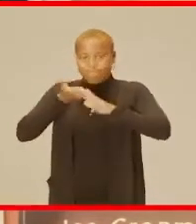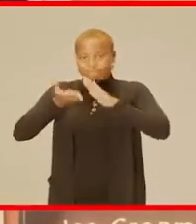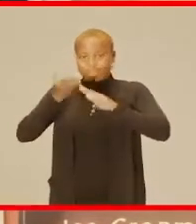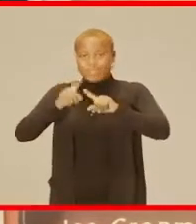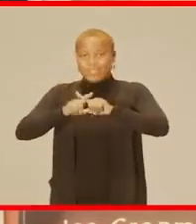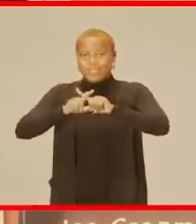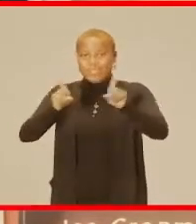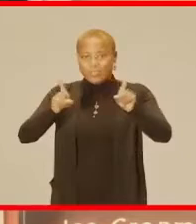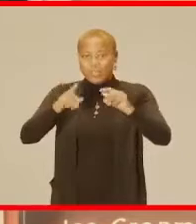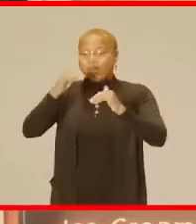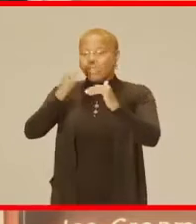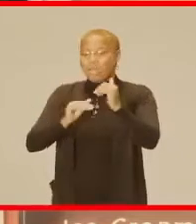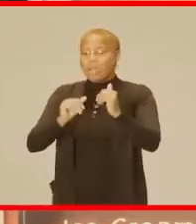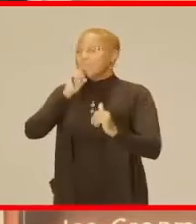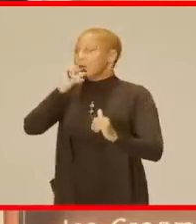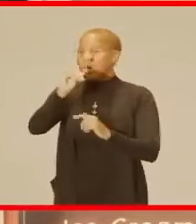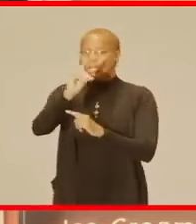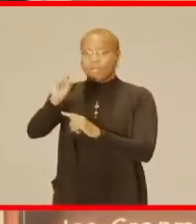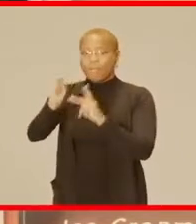non-disabled people.